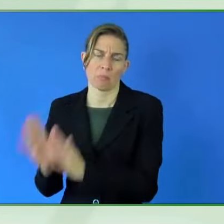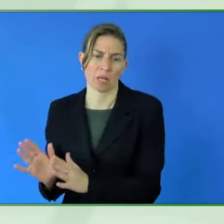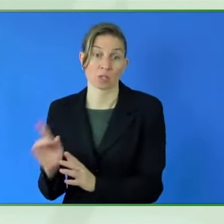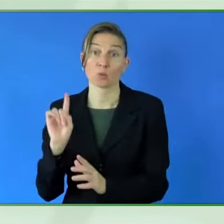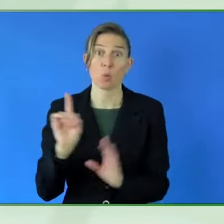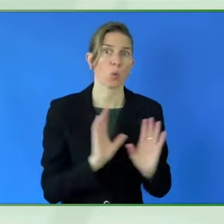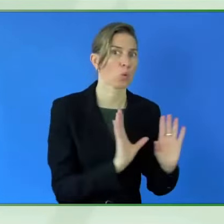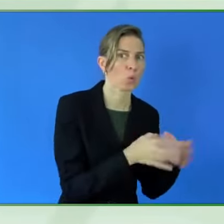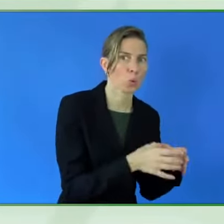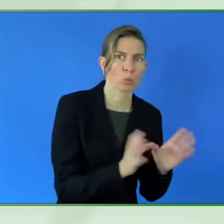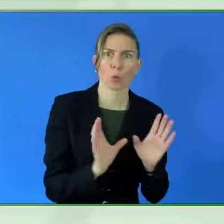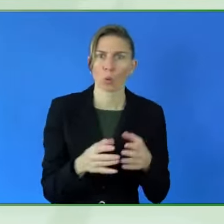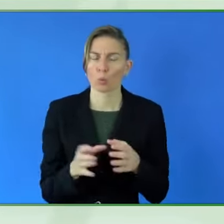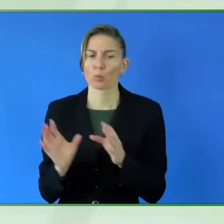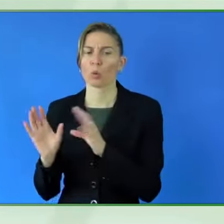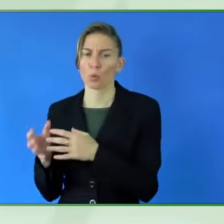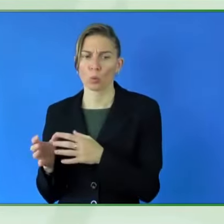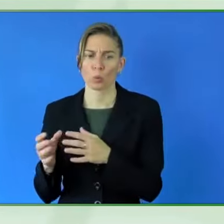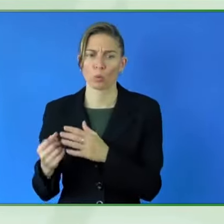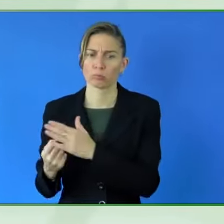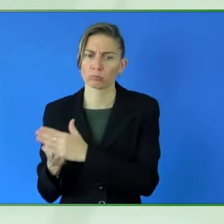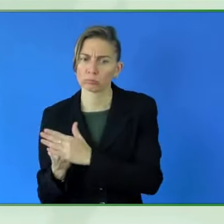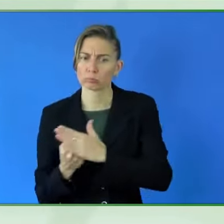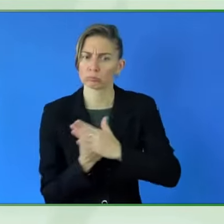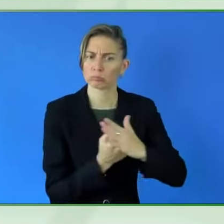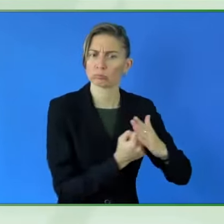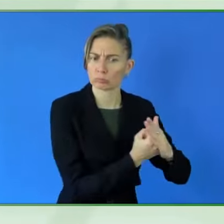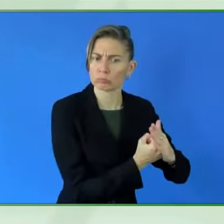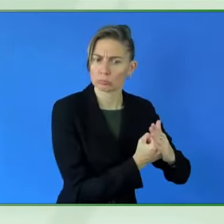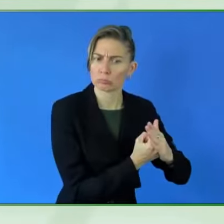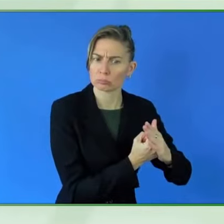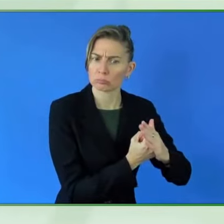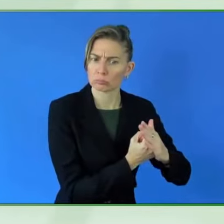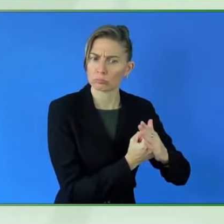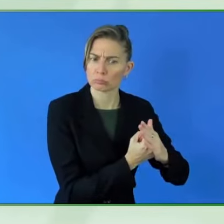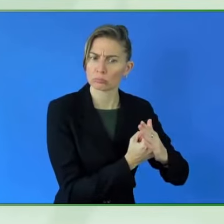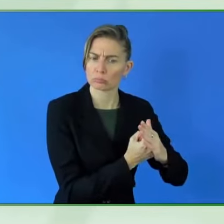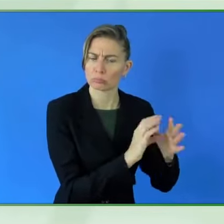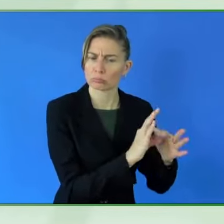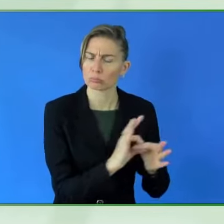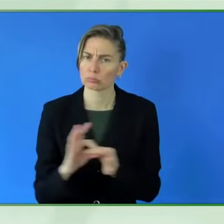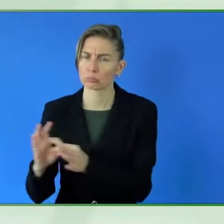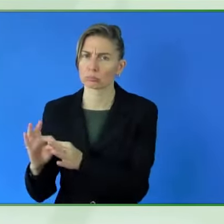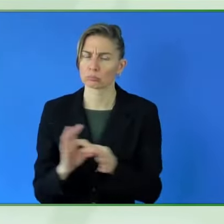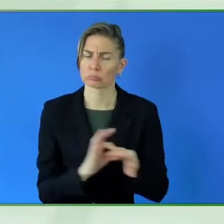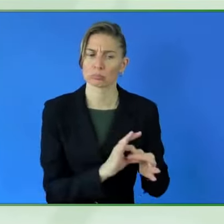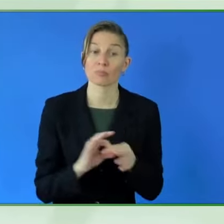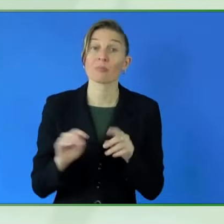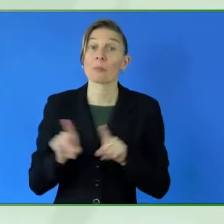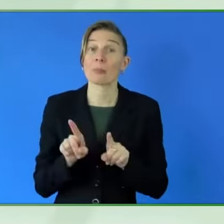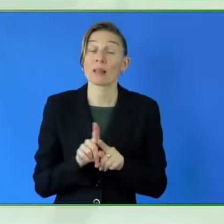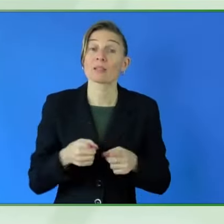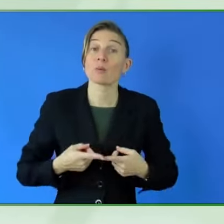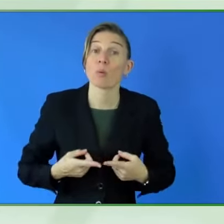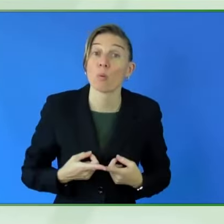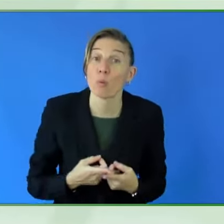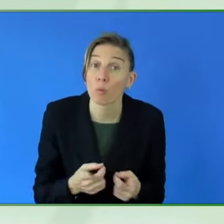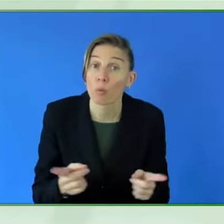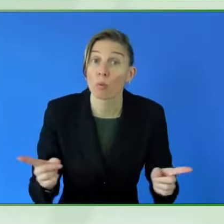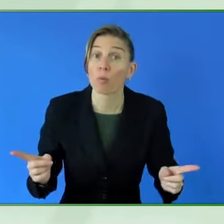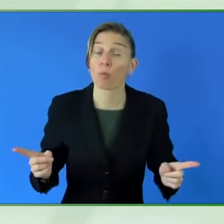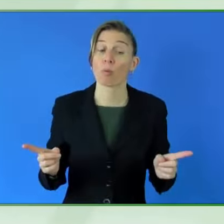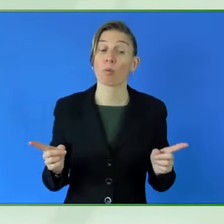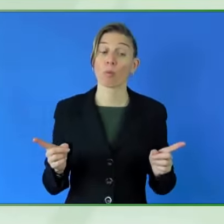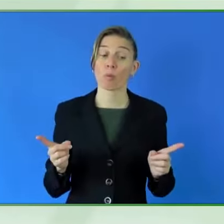and all complement the process of execution. Also, all the participants created a great level of sustainability of